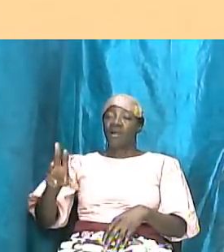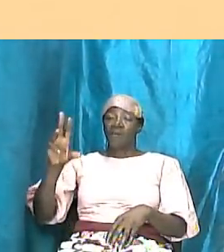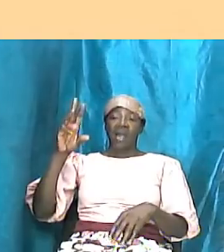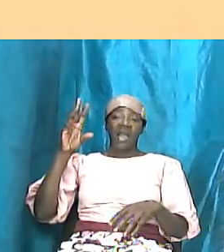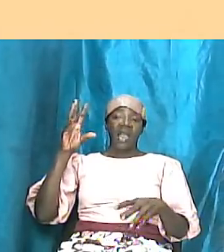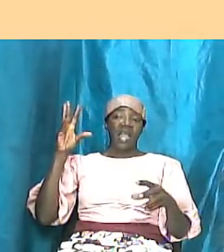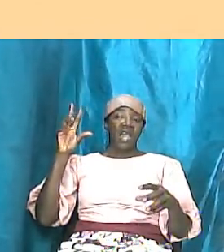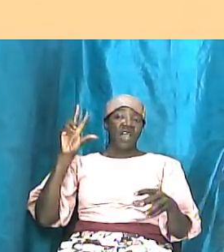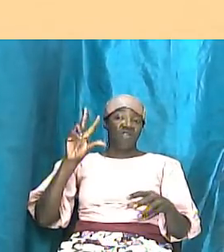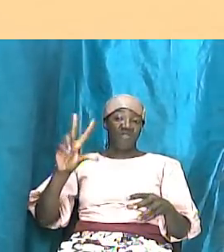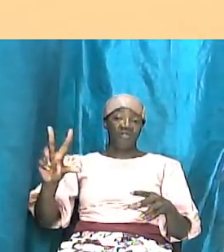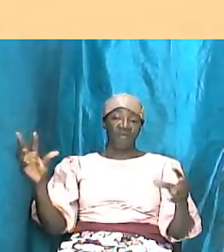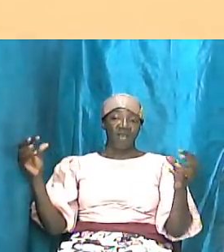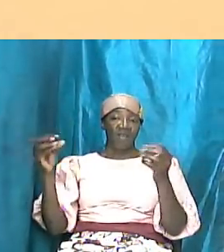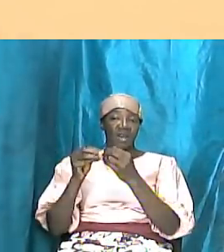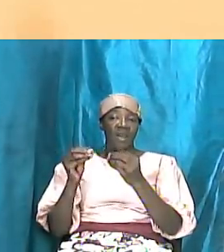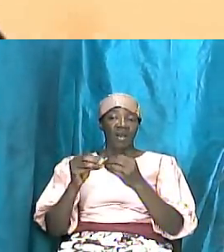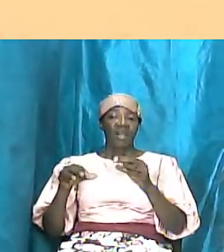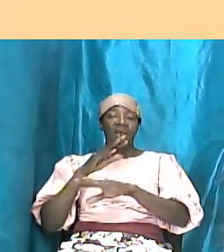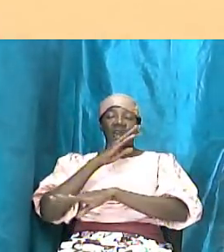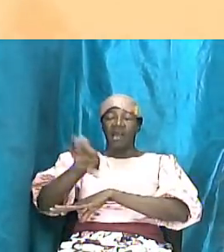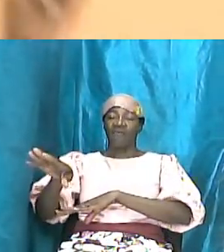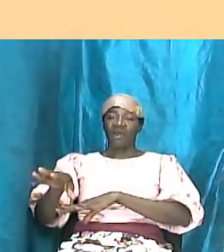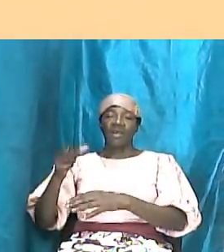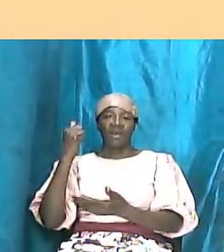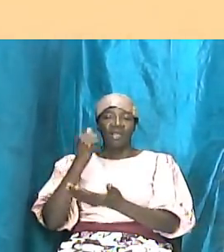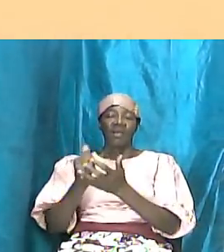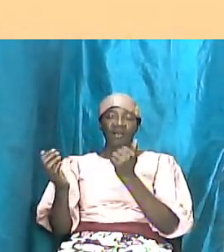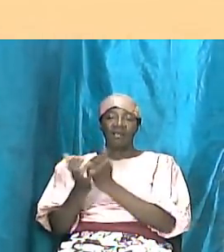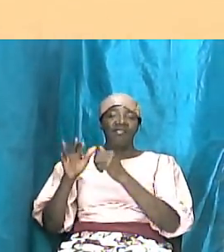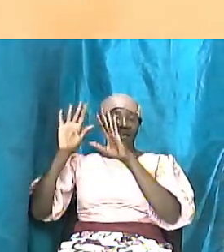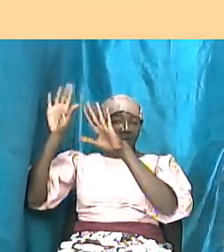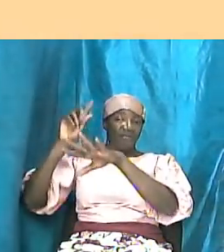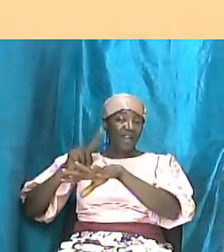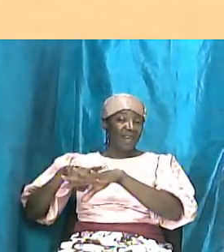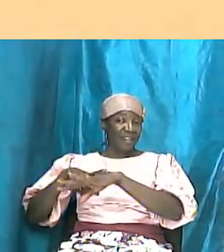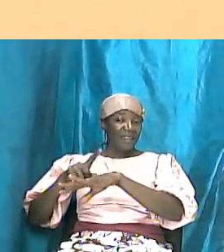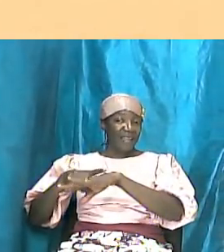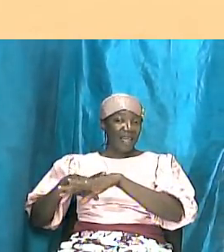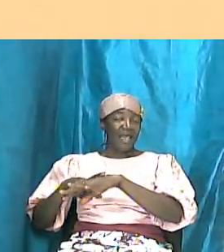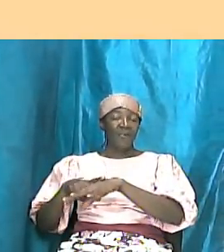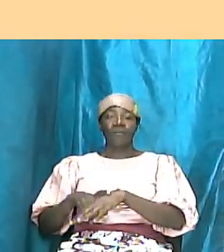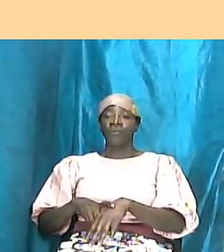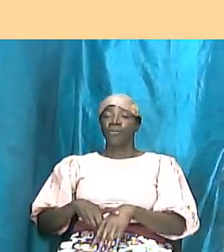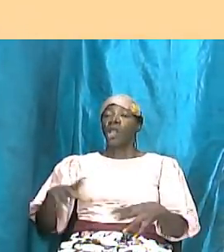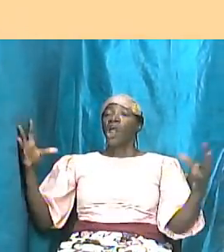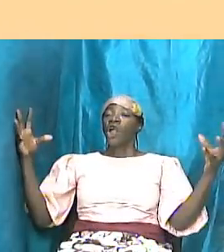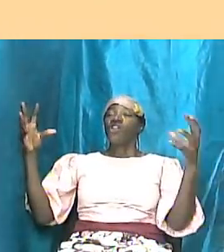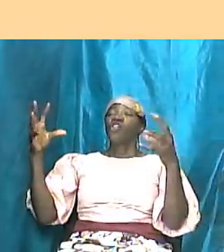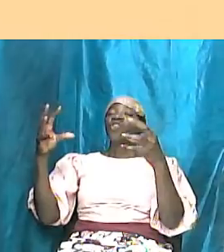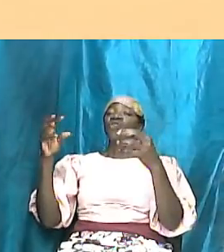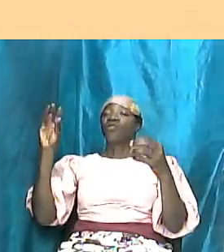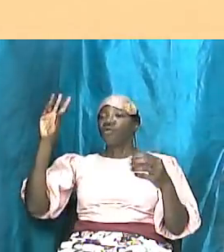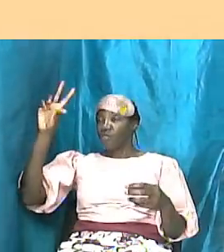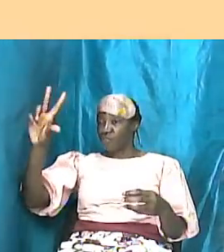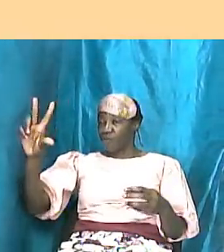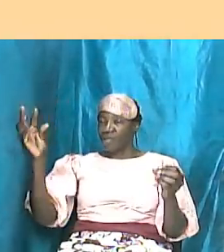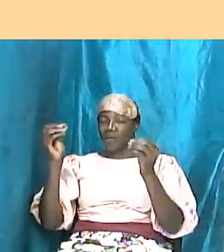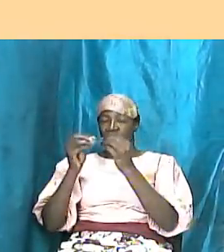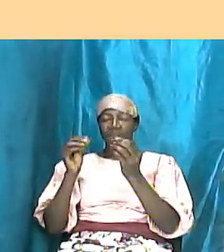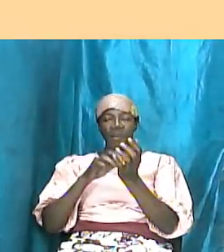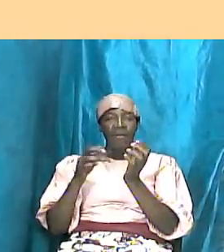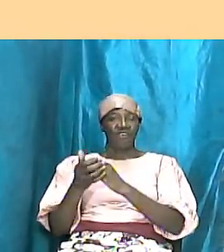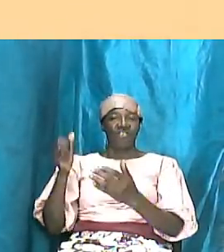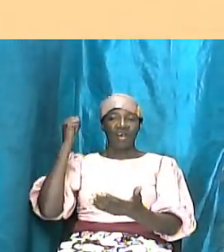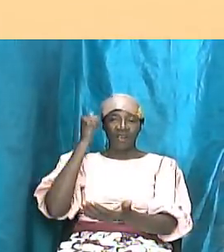the sacrifice, because that was the time of the evening sacrifice. And at 3 p.m., Jesus was crucified, and